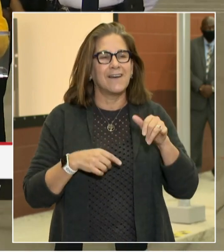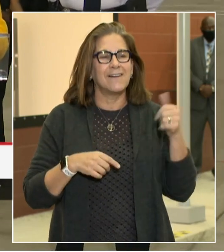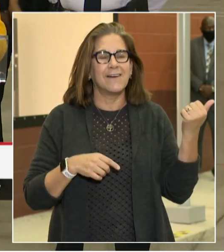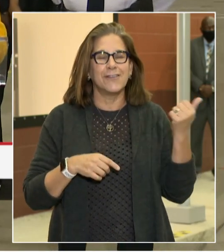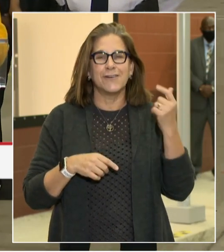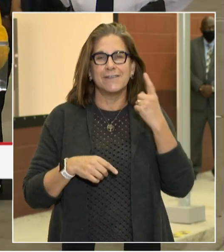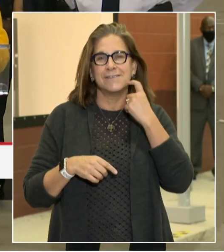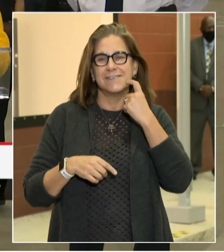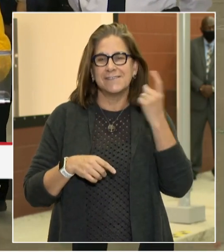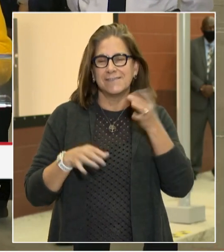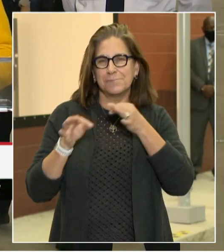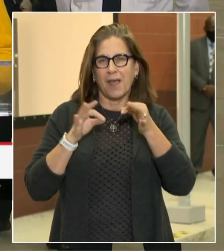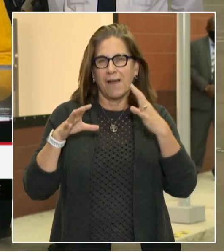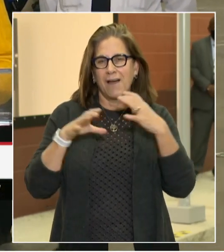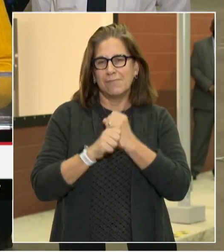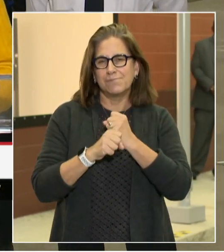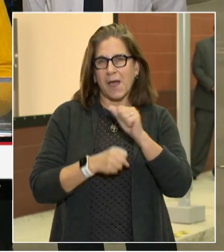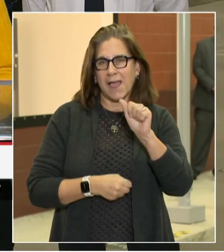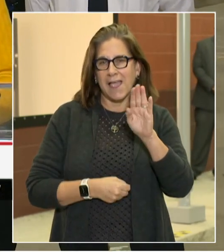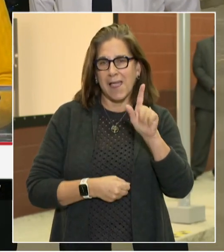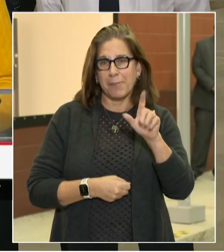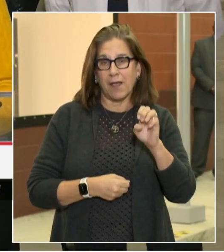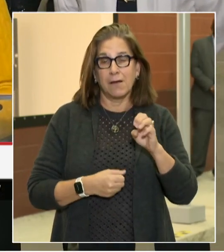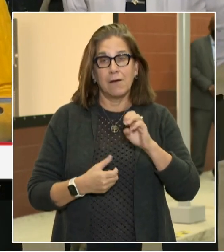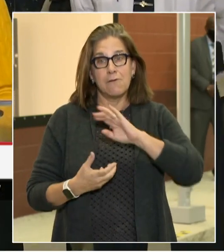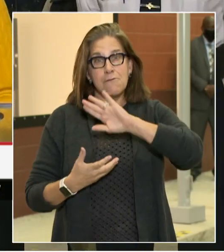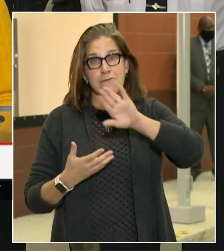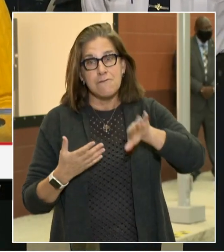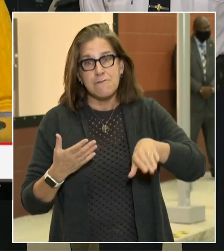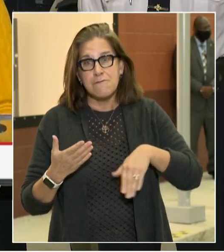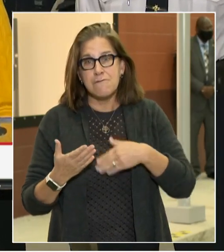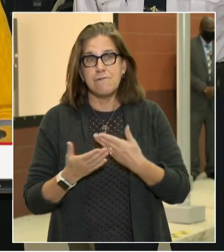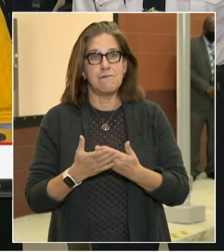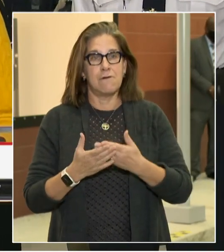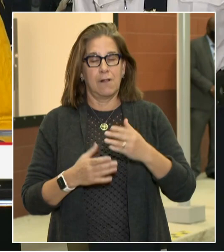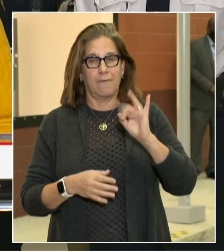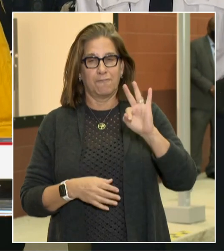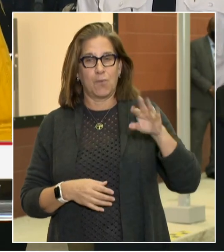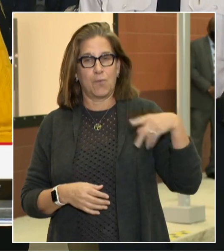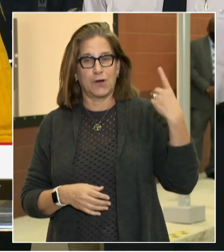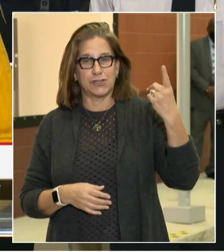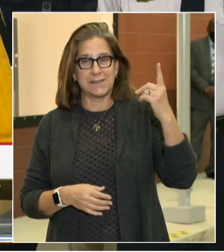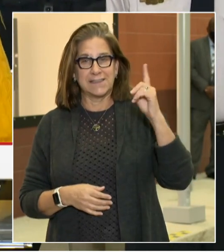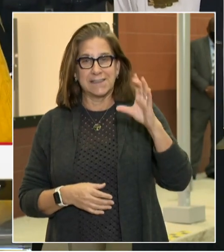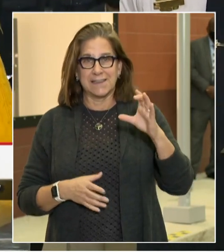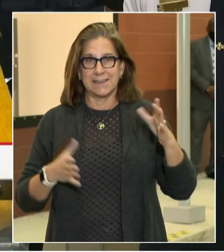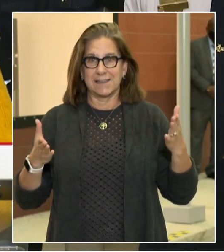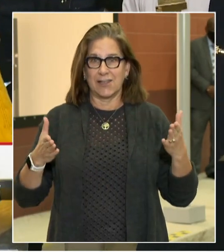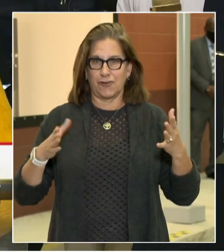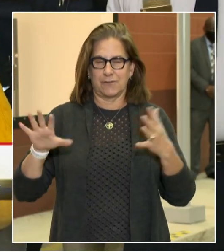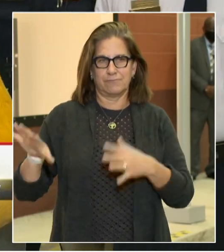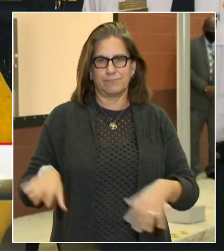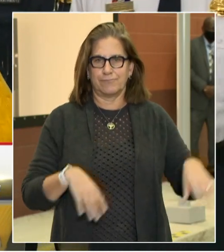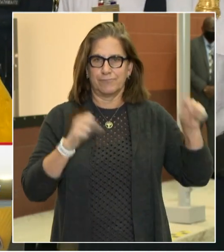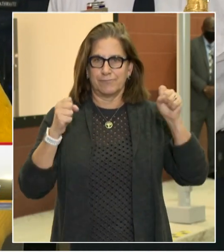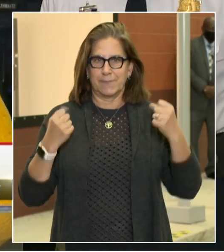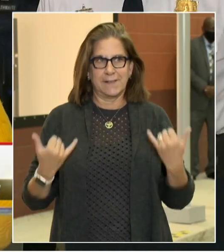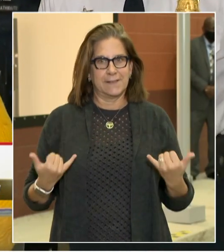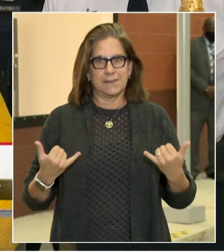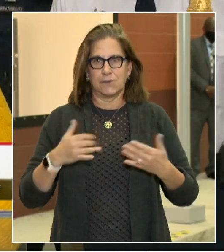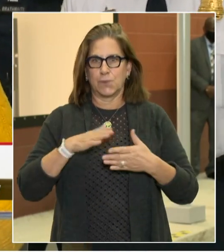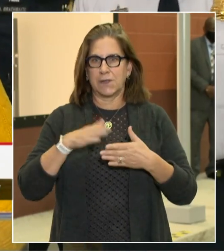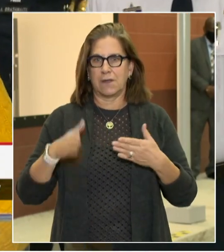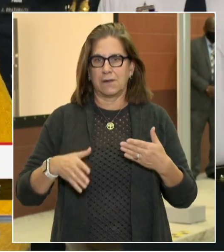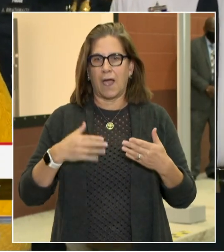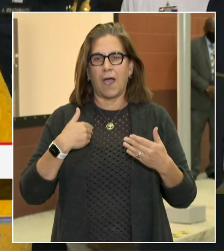was host to Police Weekend. And today, ahead of our annual awards ceremony, I